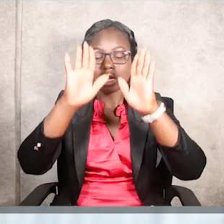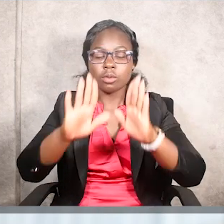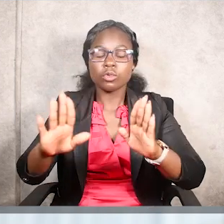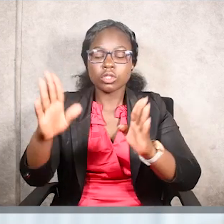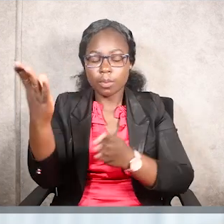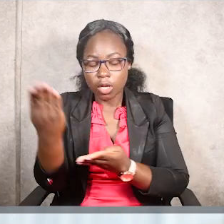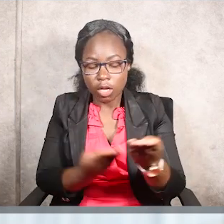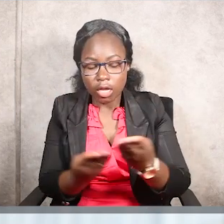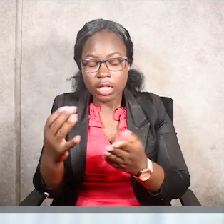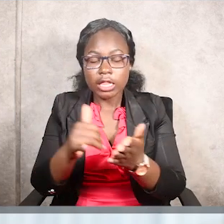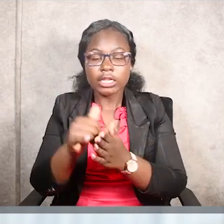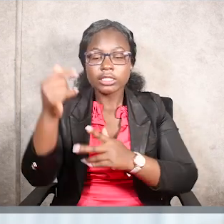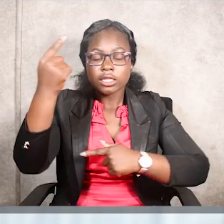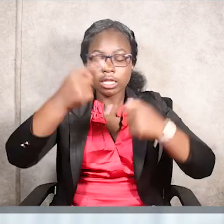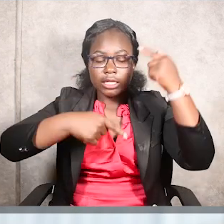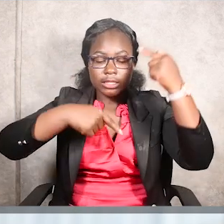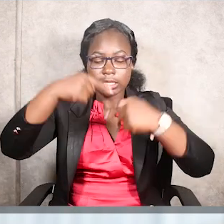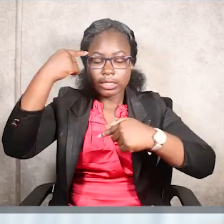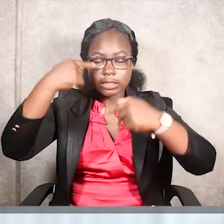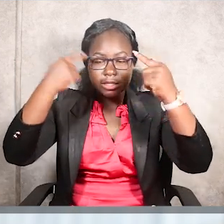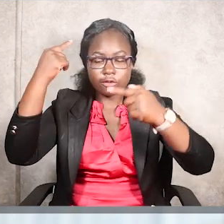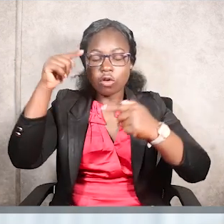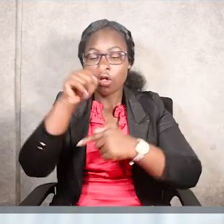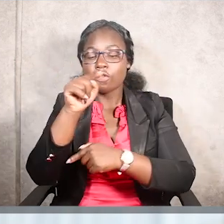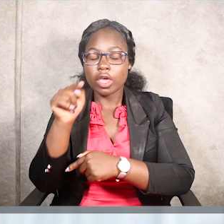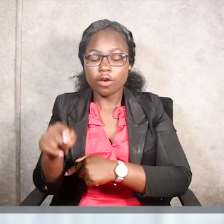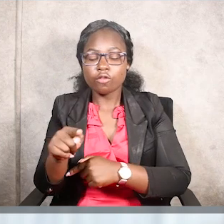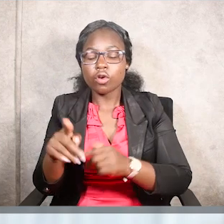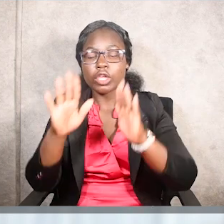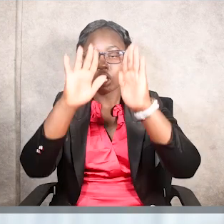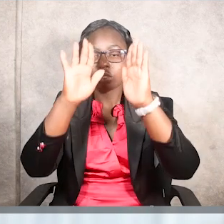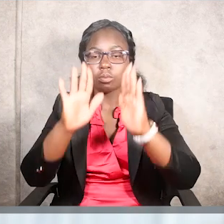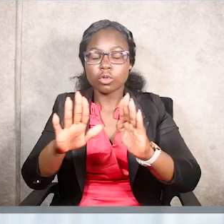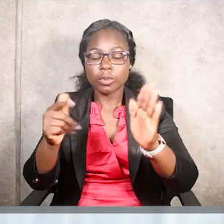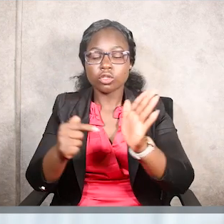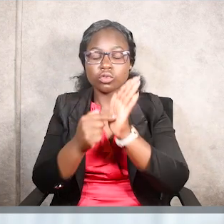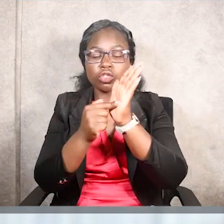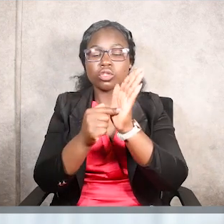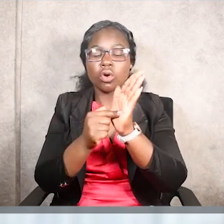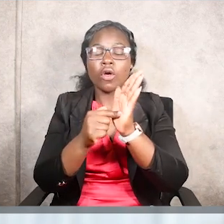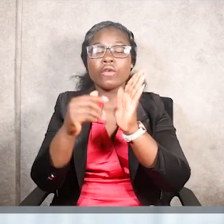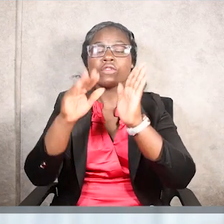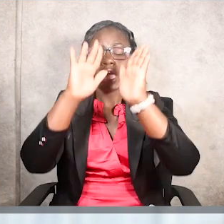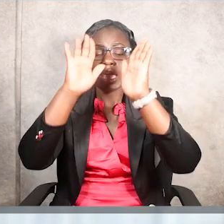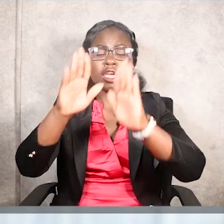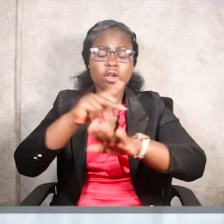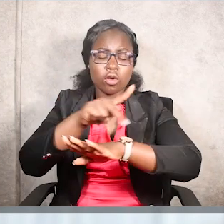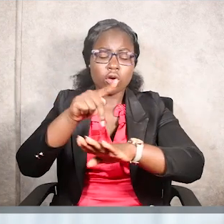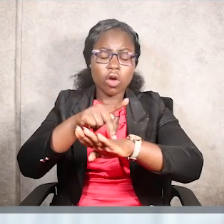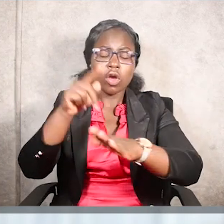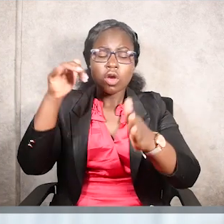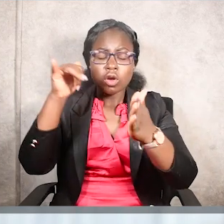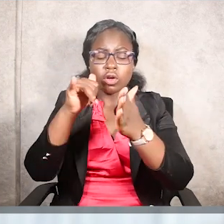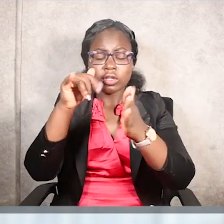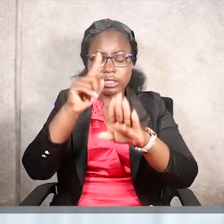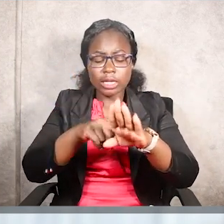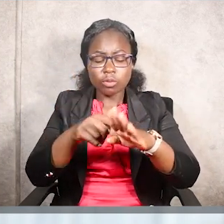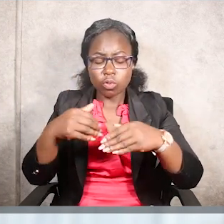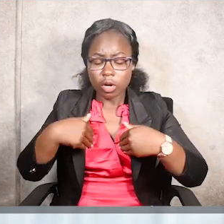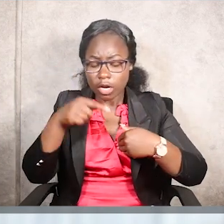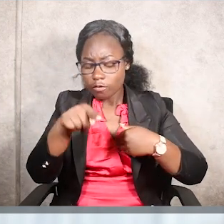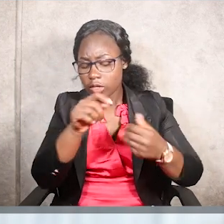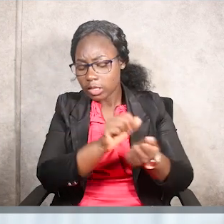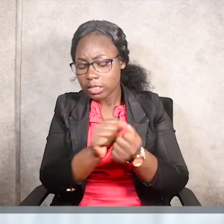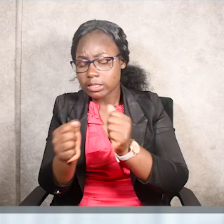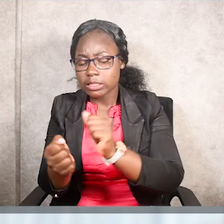business that is successful, and therefore it is important to embrace the key principles while tackling the resistors to change,